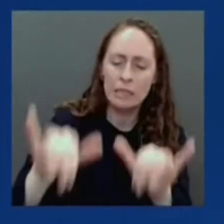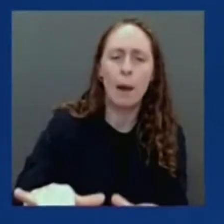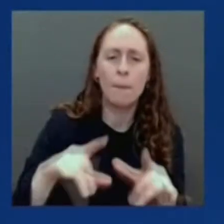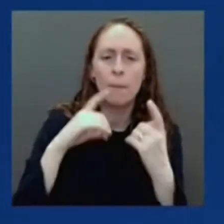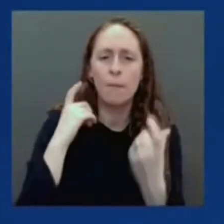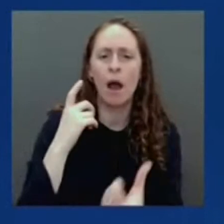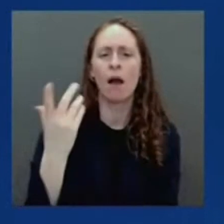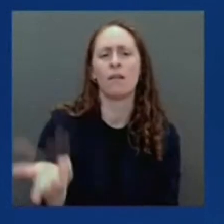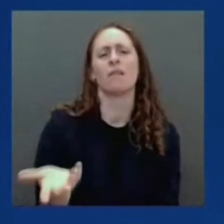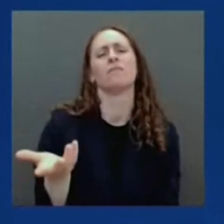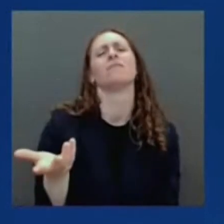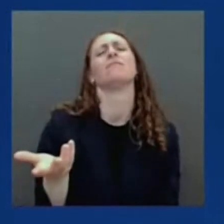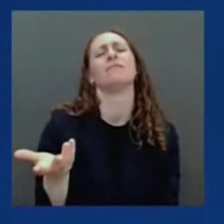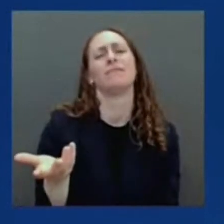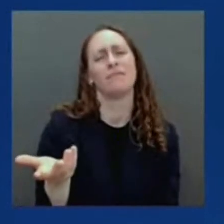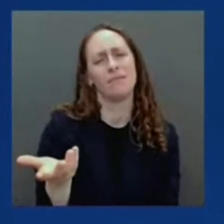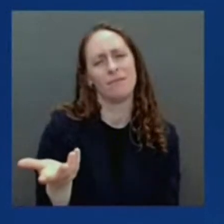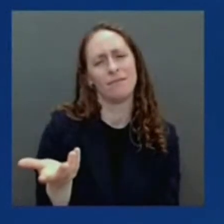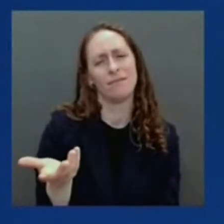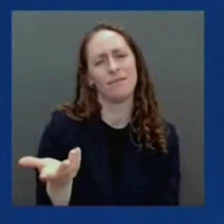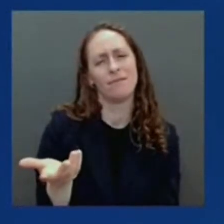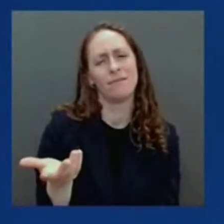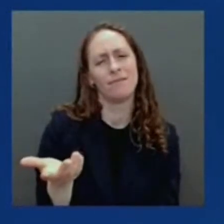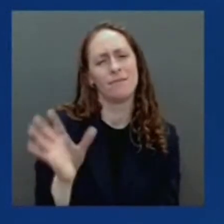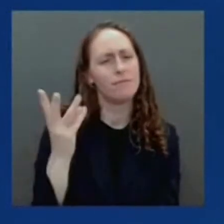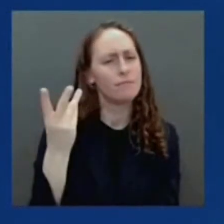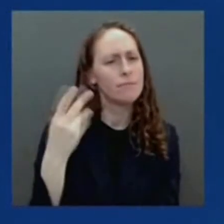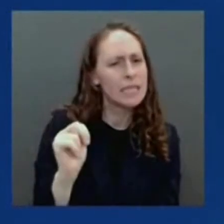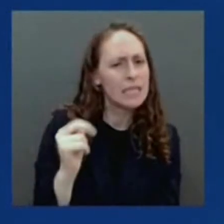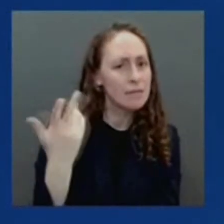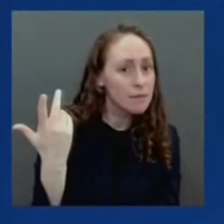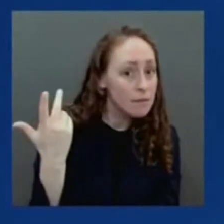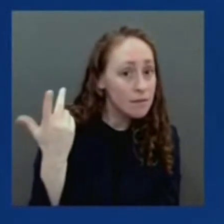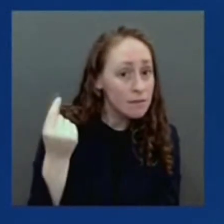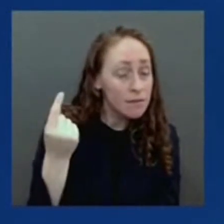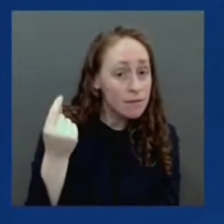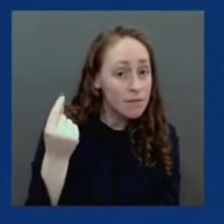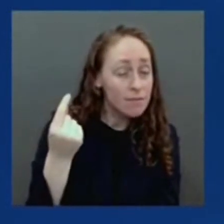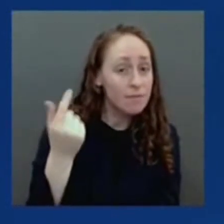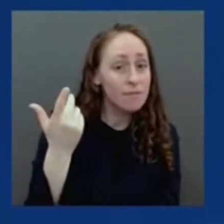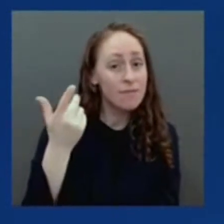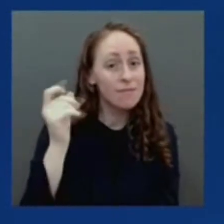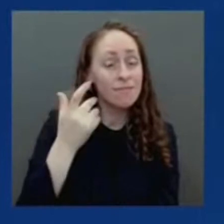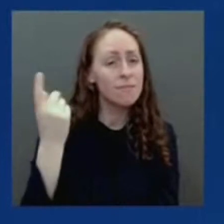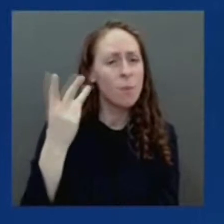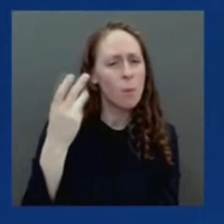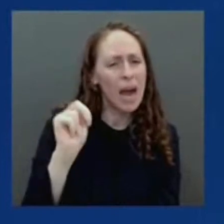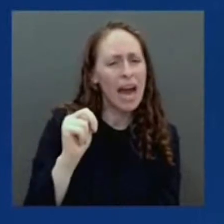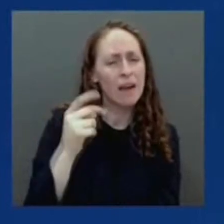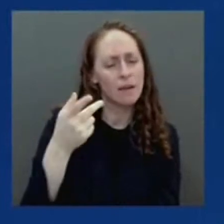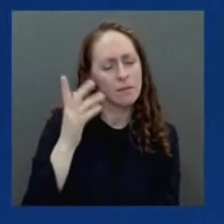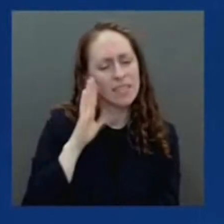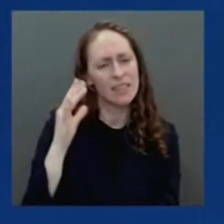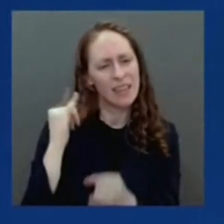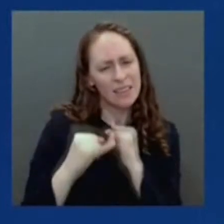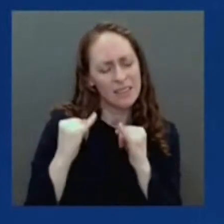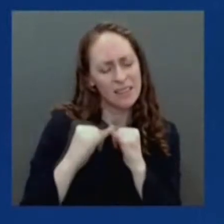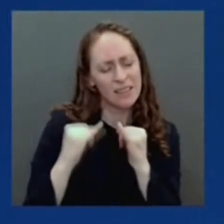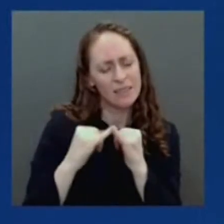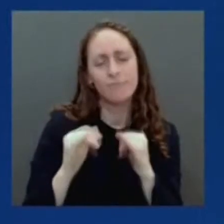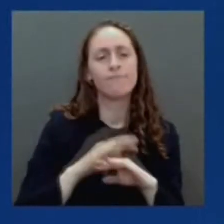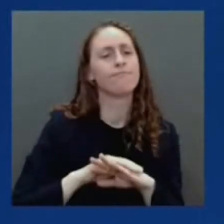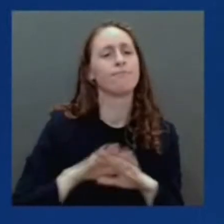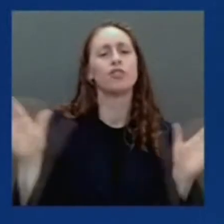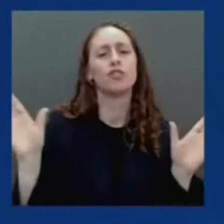Omicron? Is this the last wave? Is there enough that you can say by a point certain COVID will